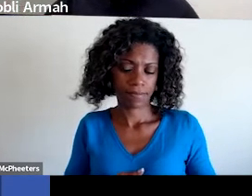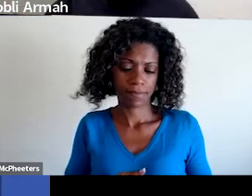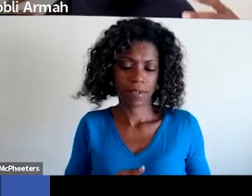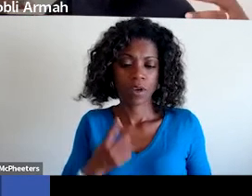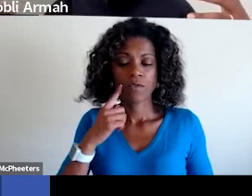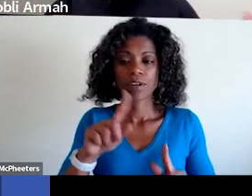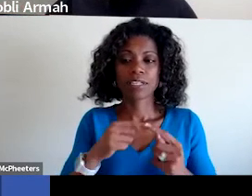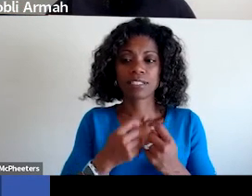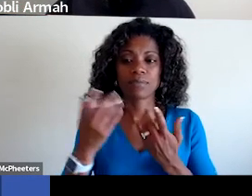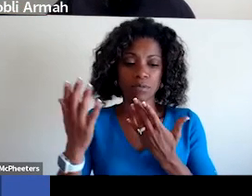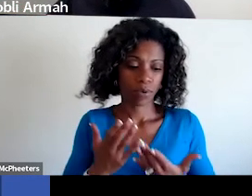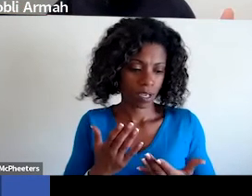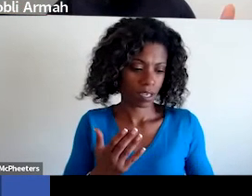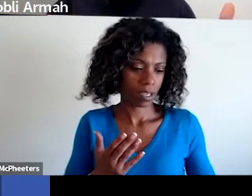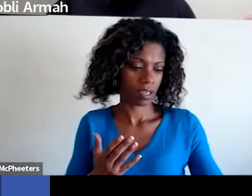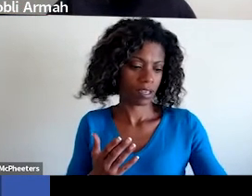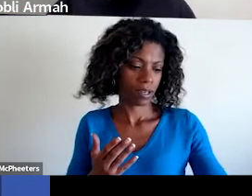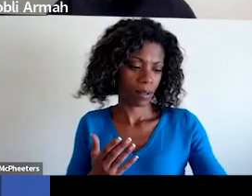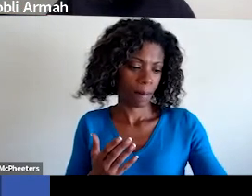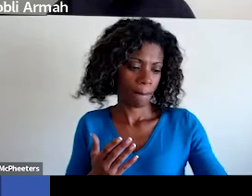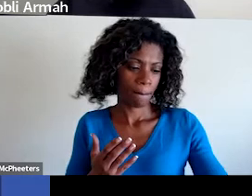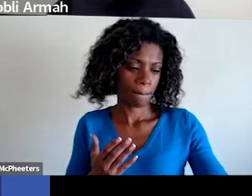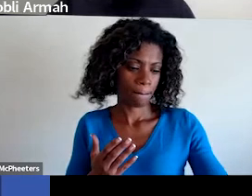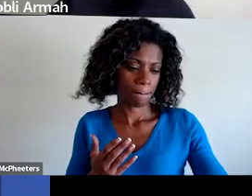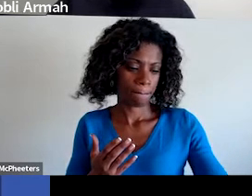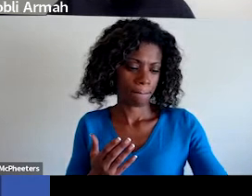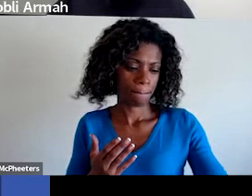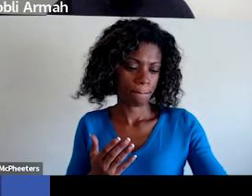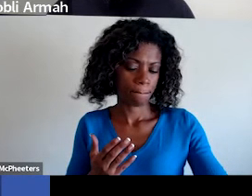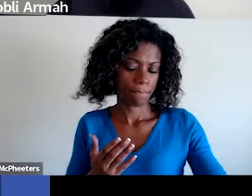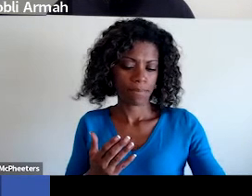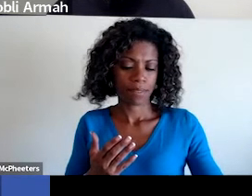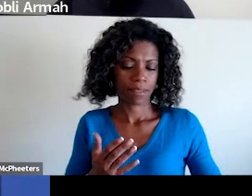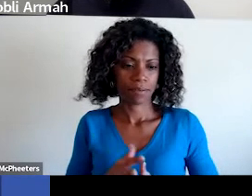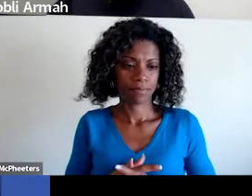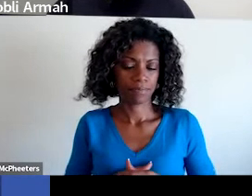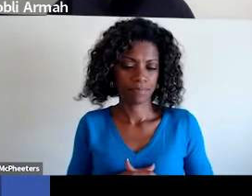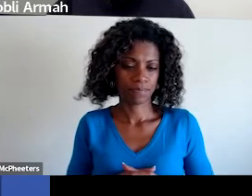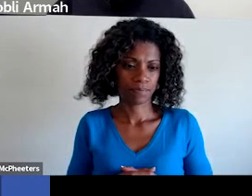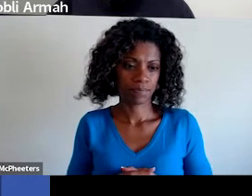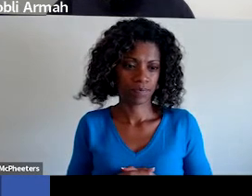bring resources and materials to you all to engage in this important body of work.